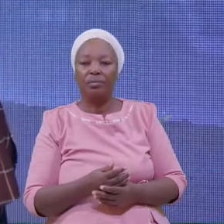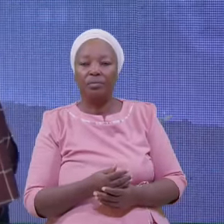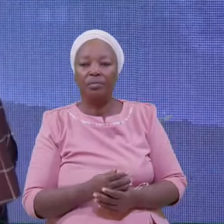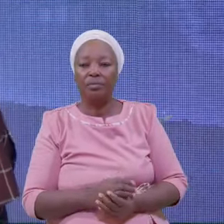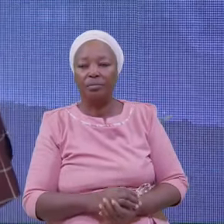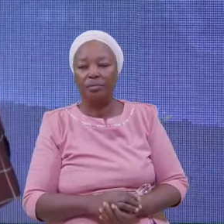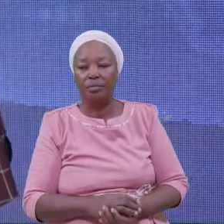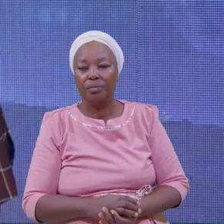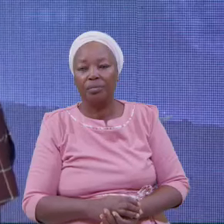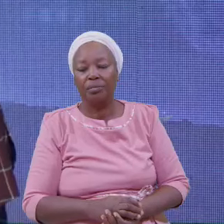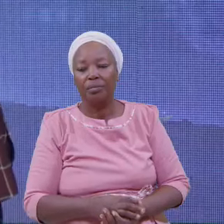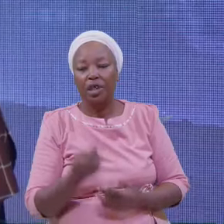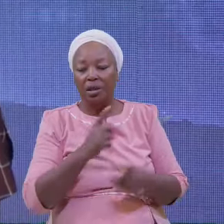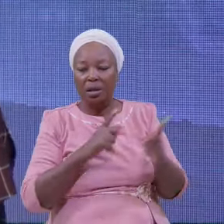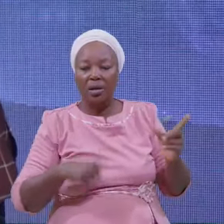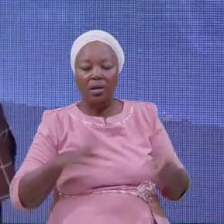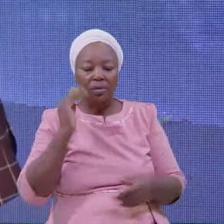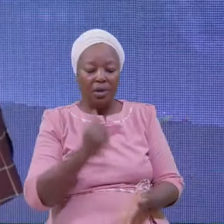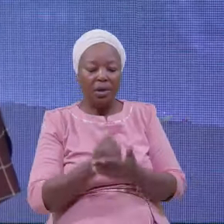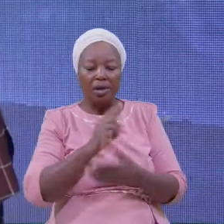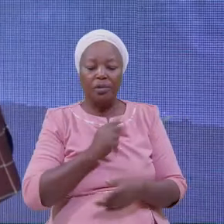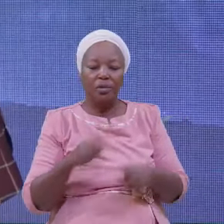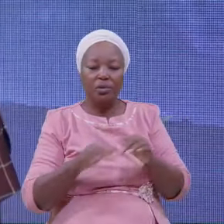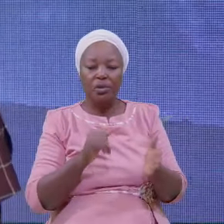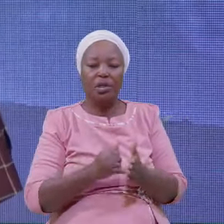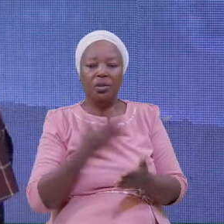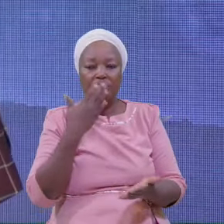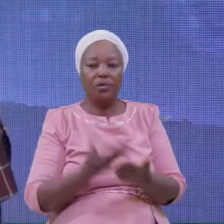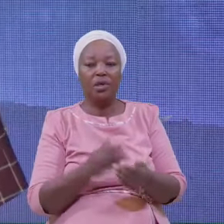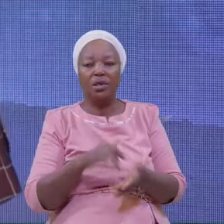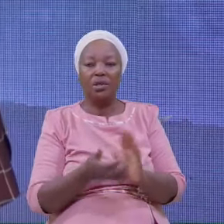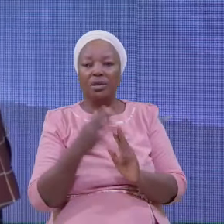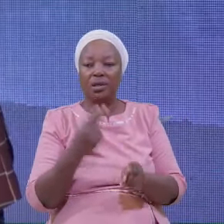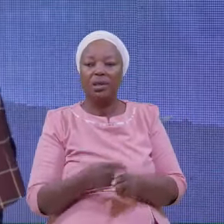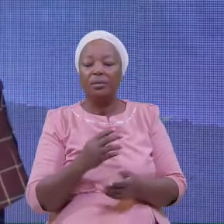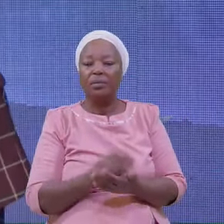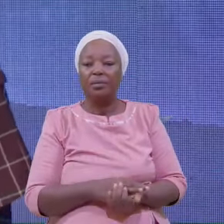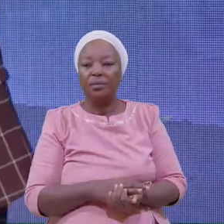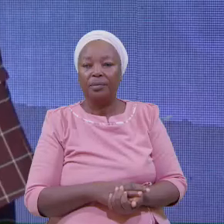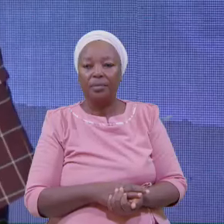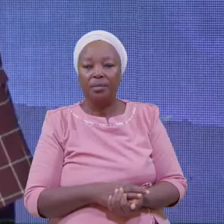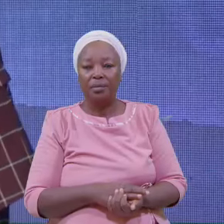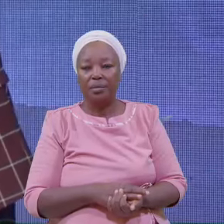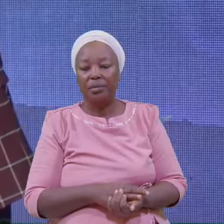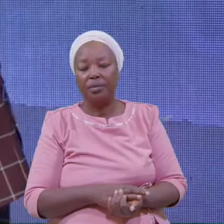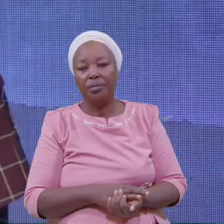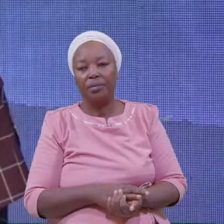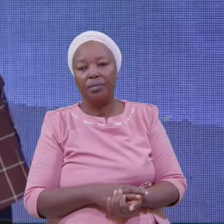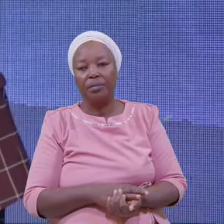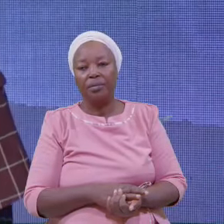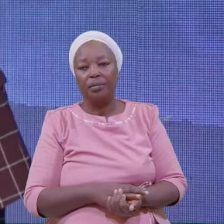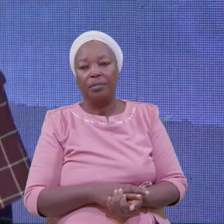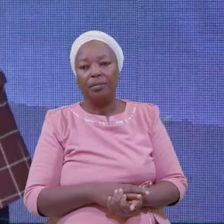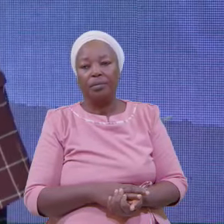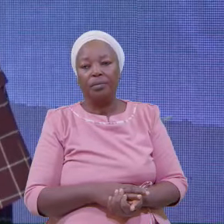Lord will help us to do it well. I want to now come back to the Alpha location now to see how far we have gone. Let's quickly do